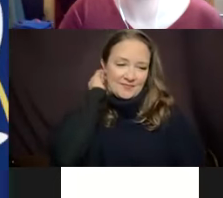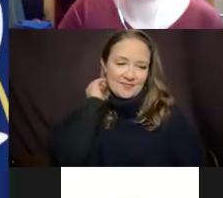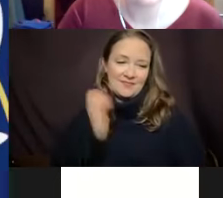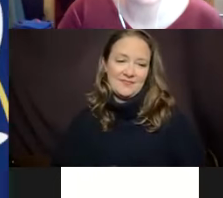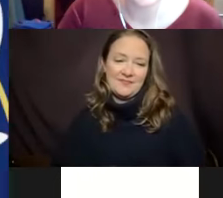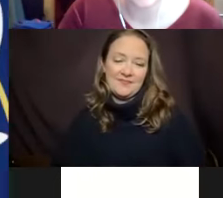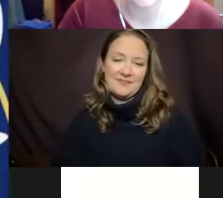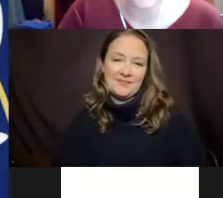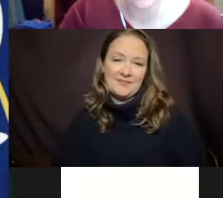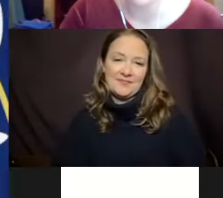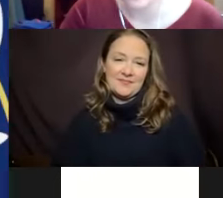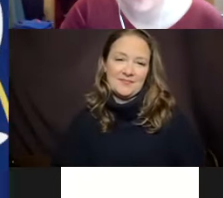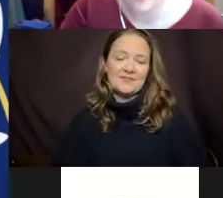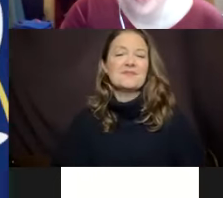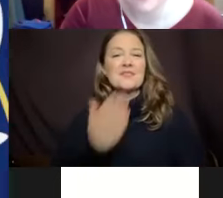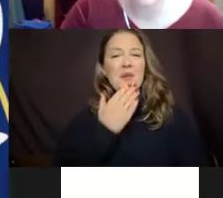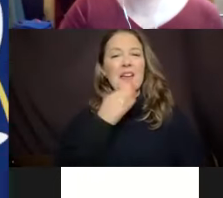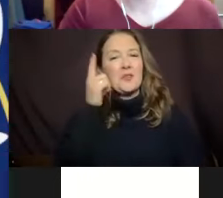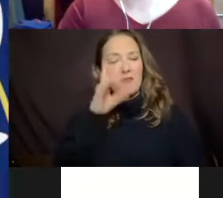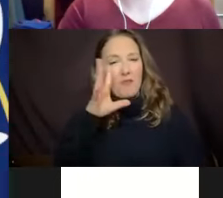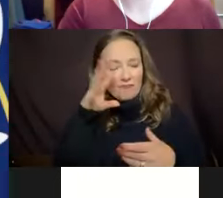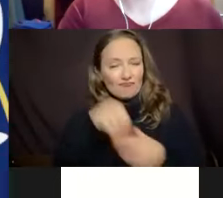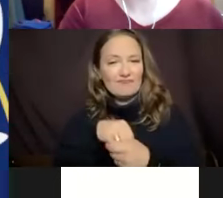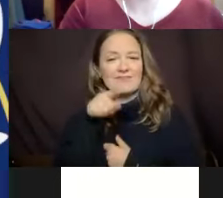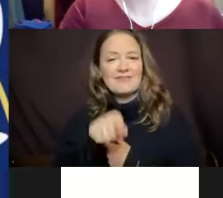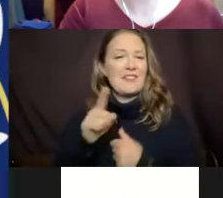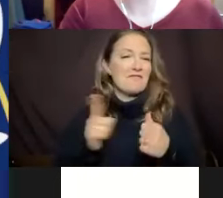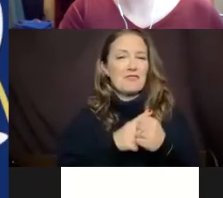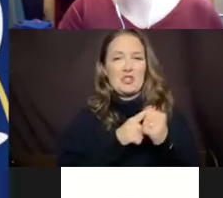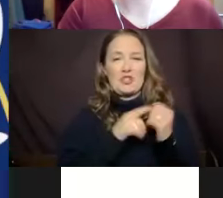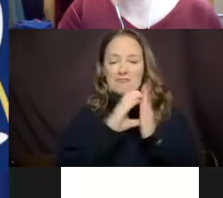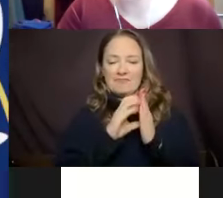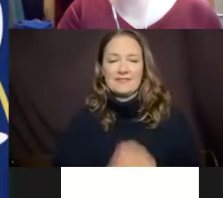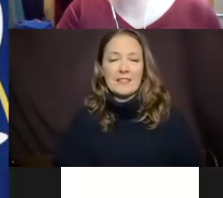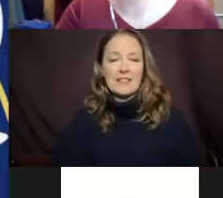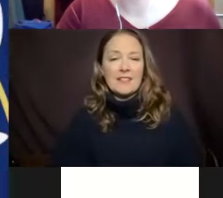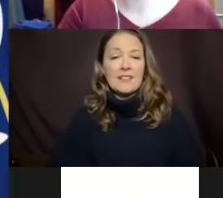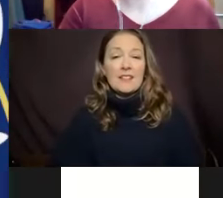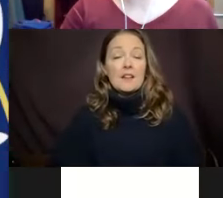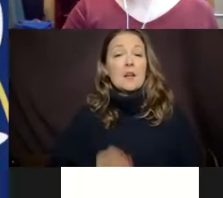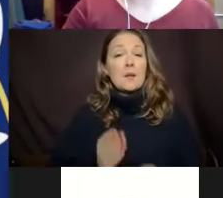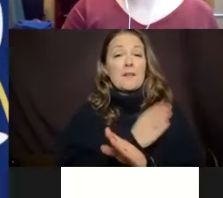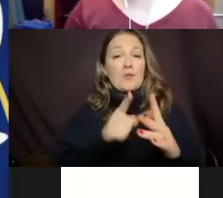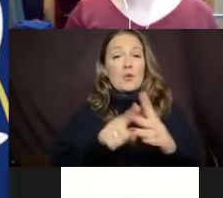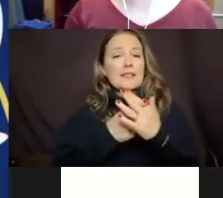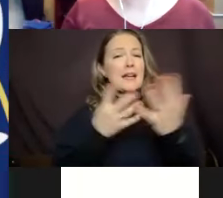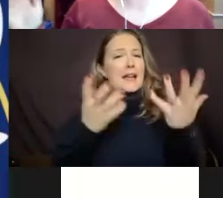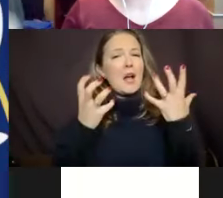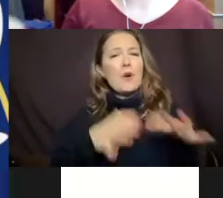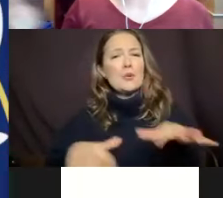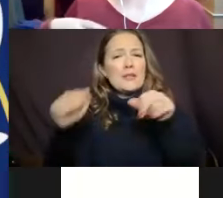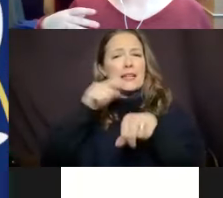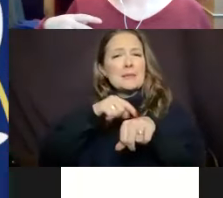So thank you all for engaging in that first prompt. Before we get to the second, I want to take some time to talk